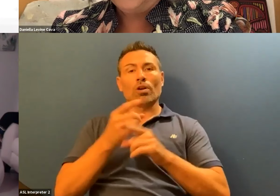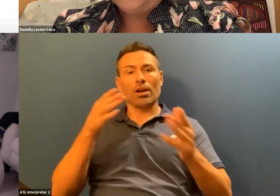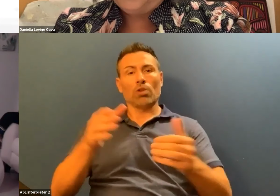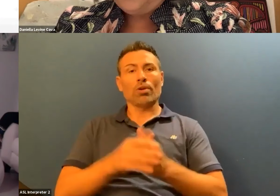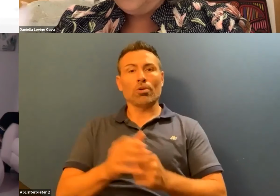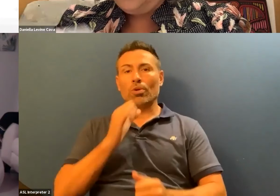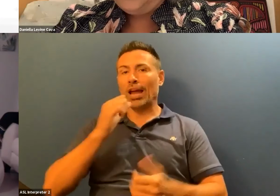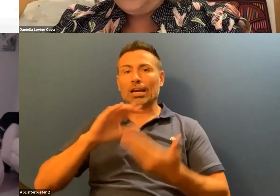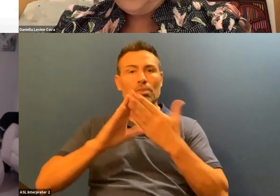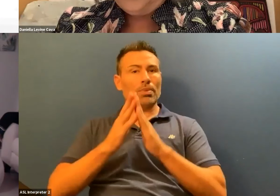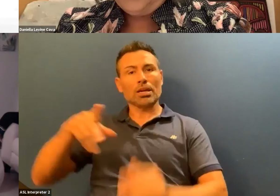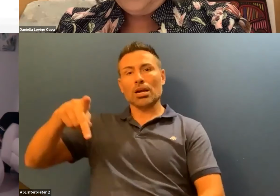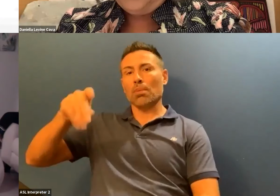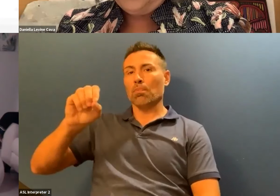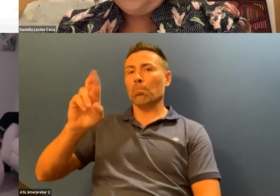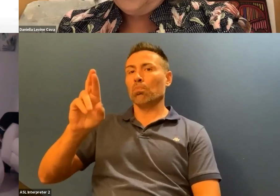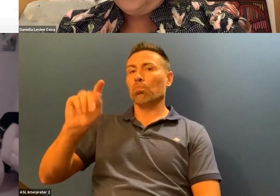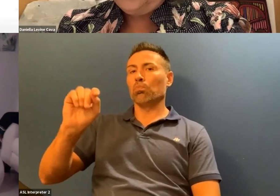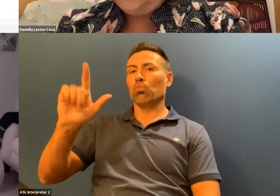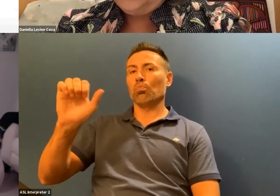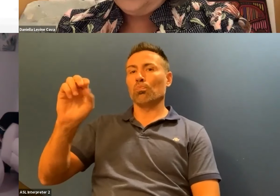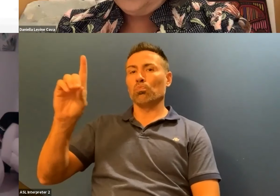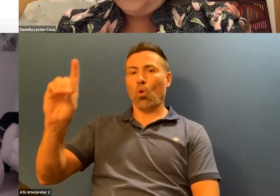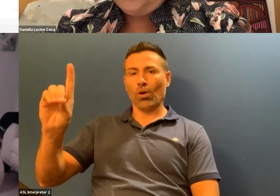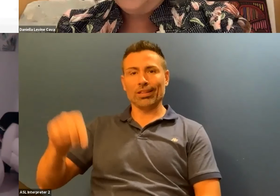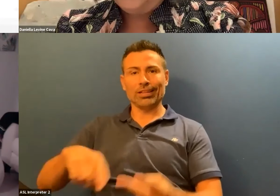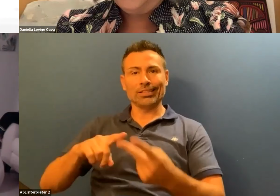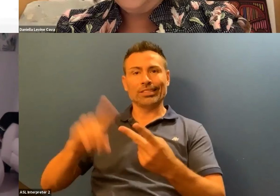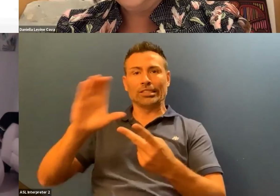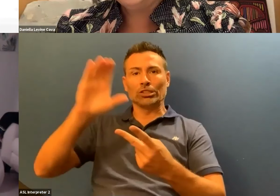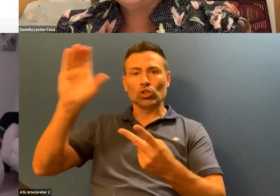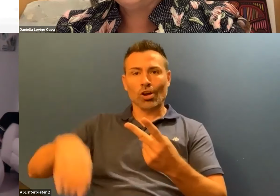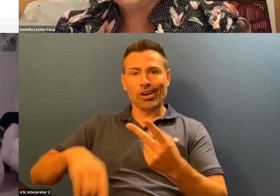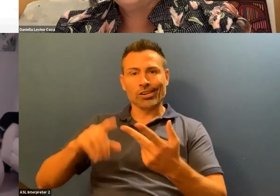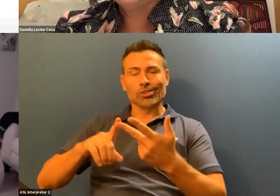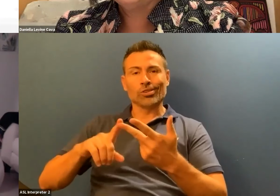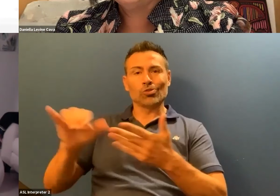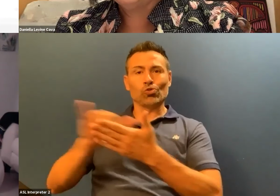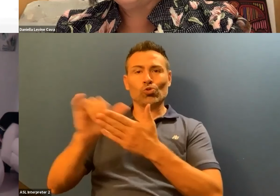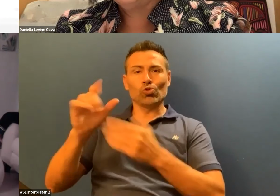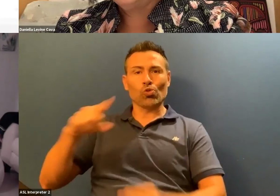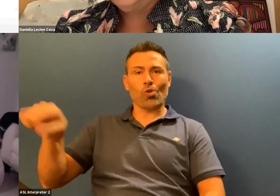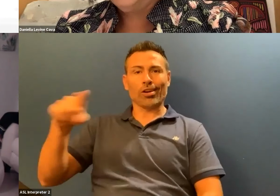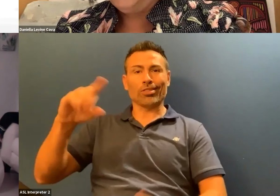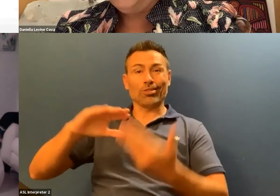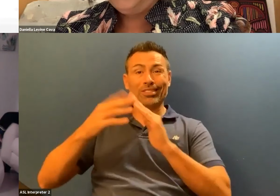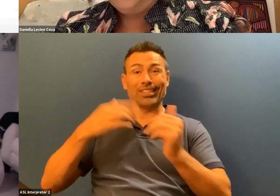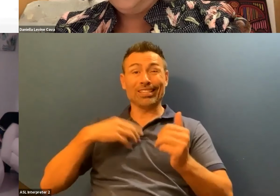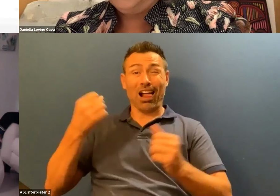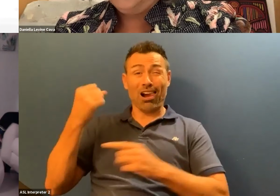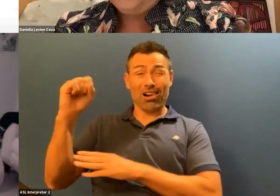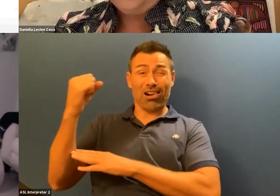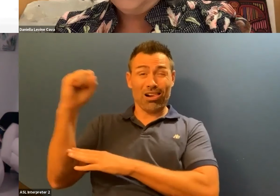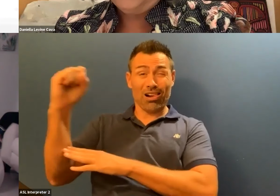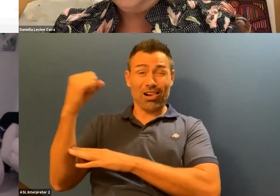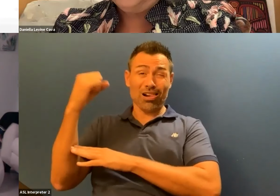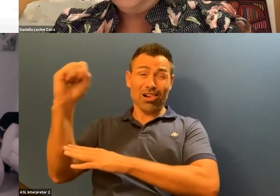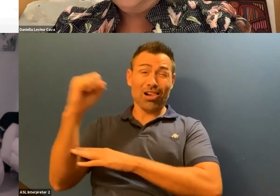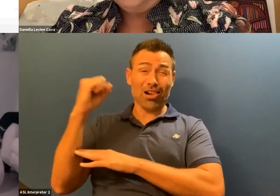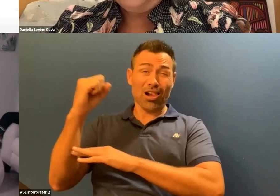Chicago or New York or any other of these radical run cities that have lost their way. And again, I want to thank all of you. Hope you all stay